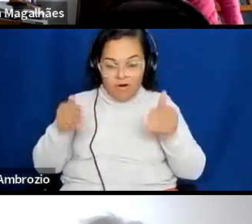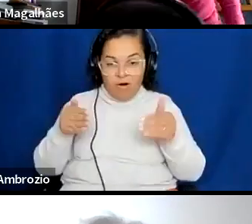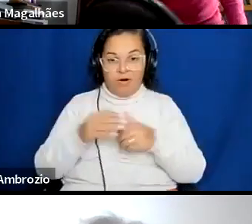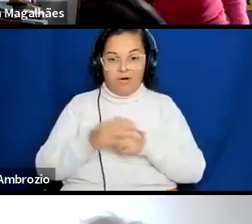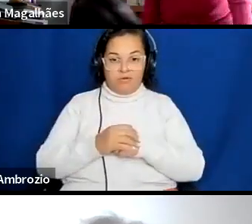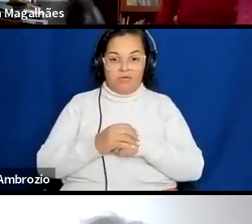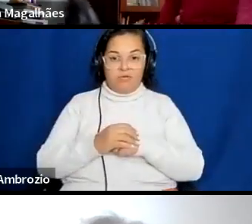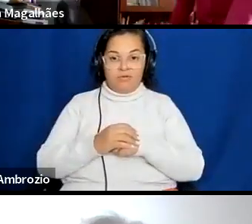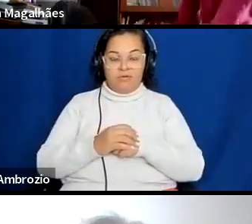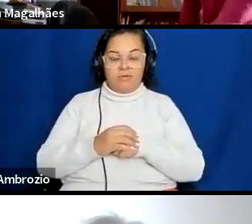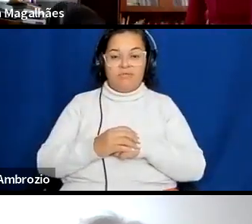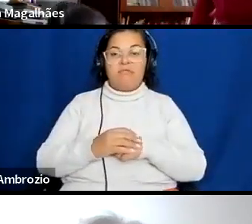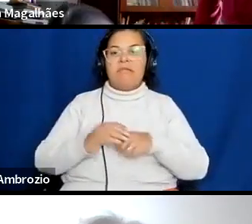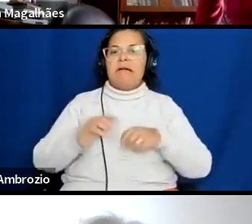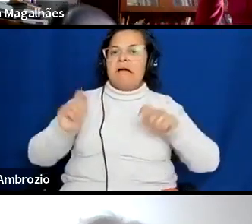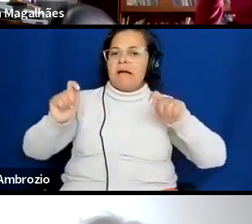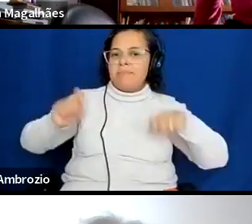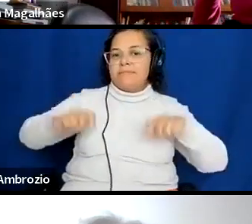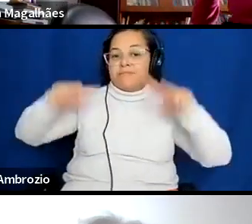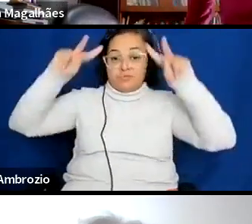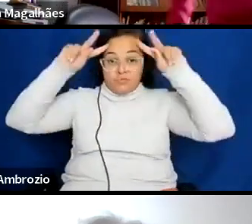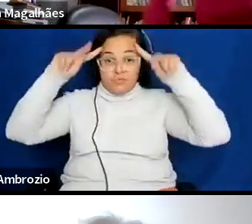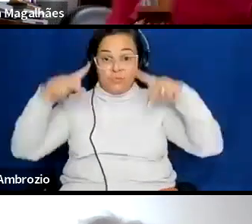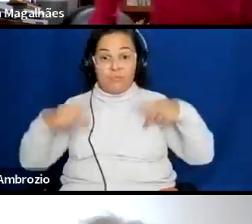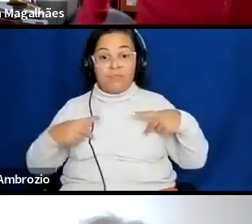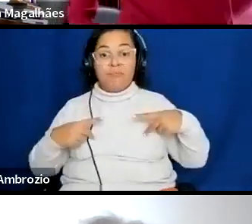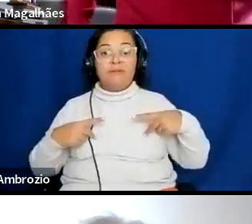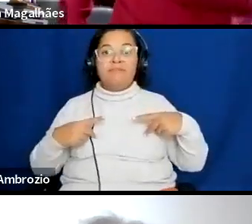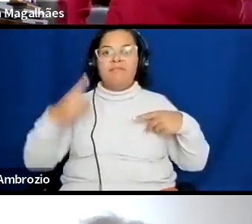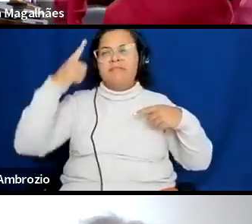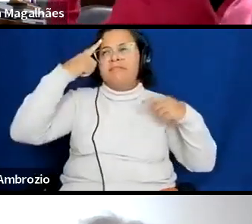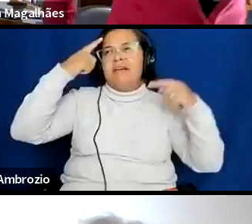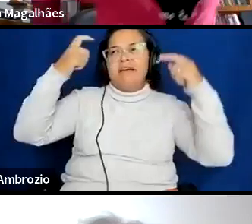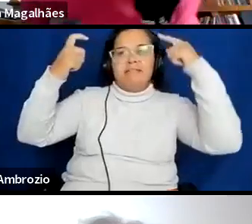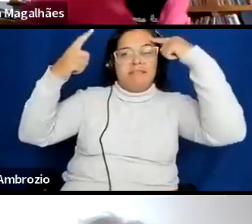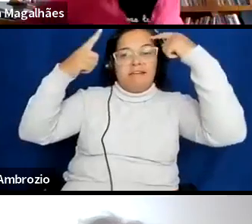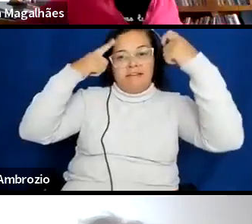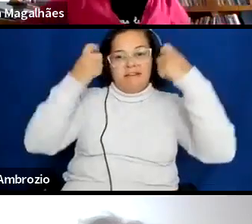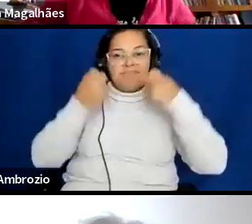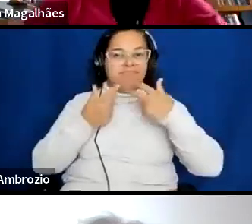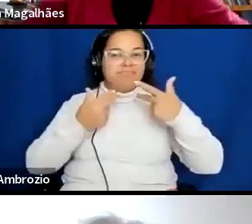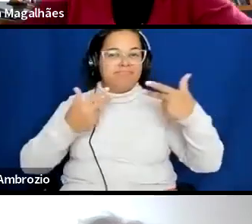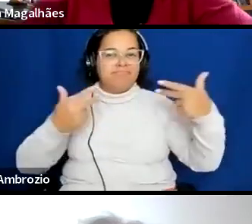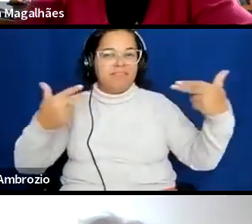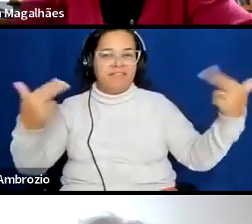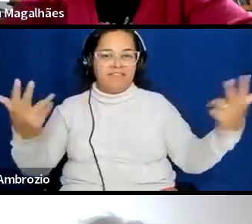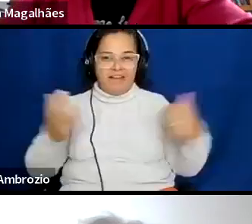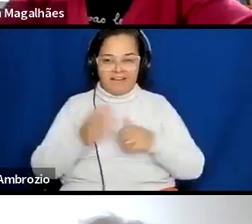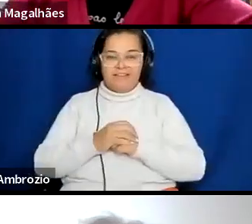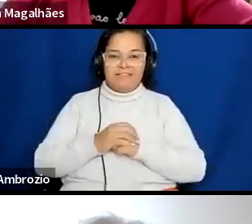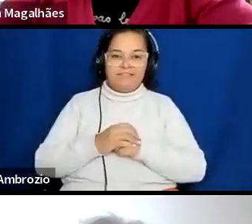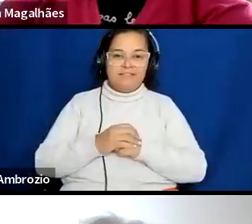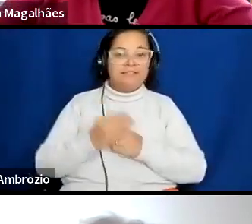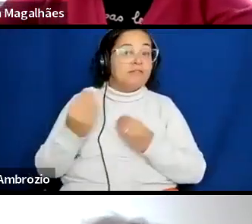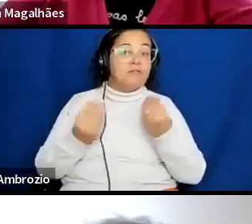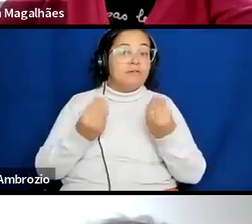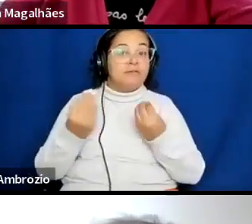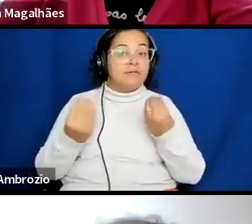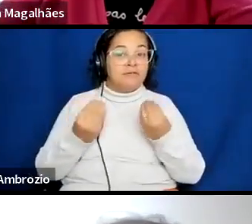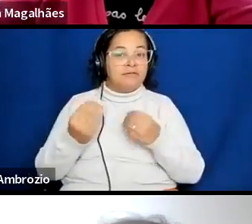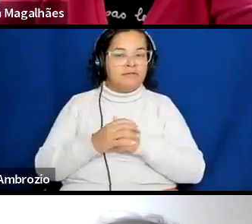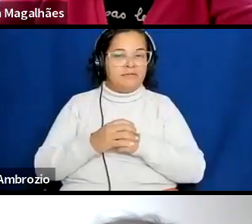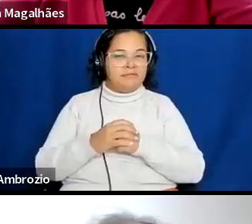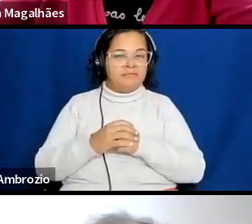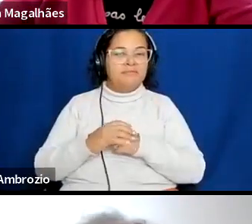creative potential of learning from these alienated and estranged forms